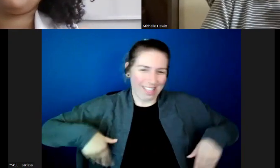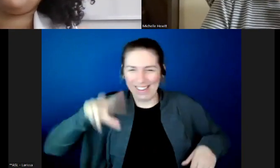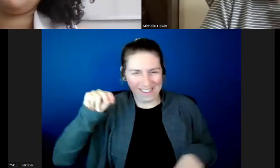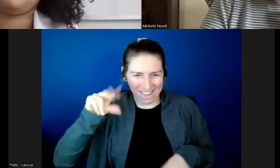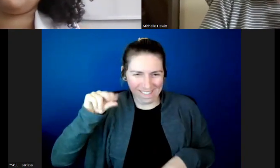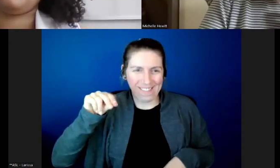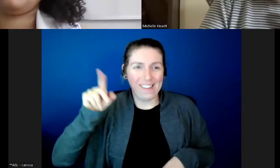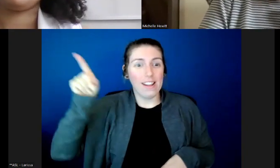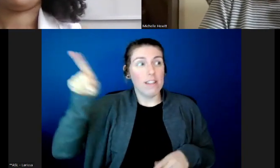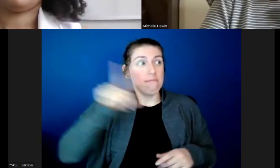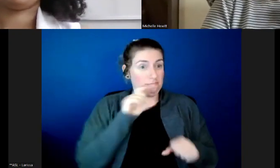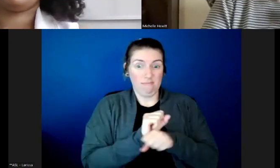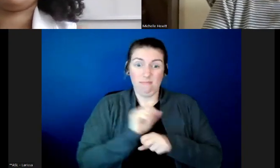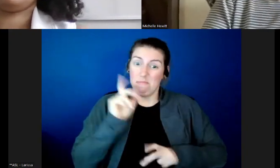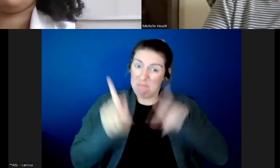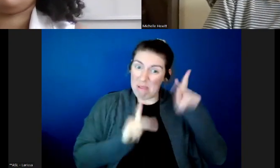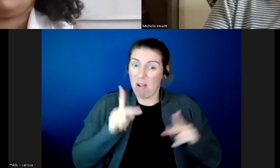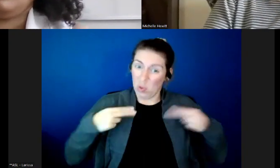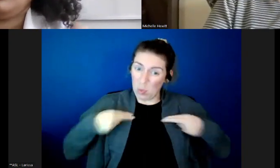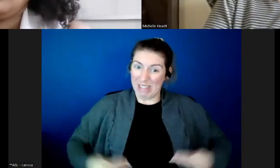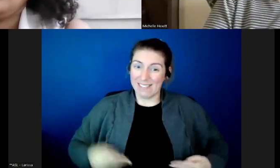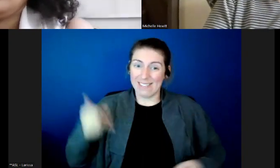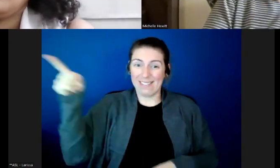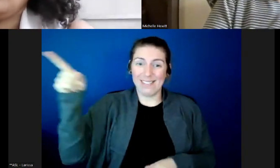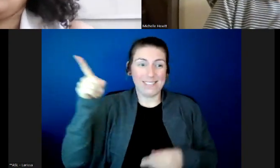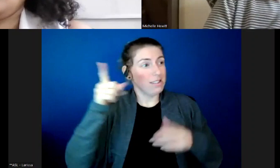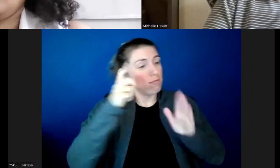actually designed by people. And, you know,